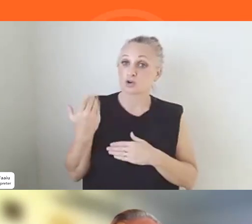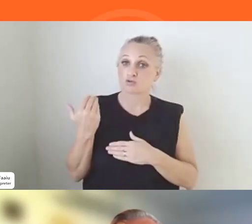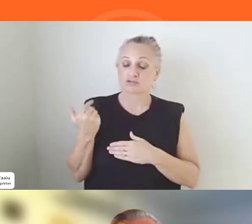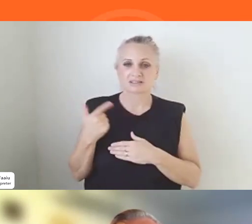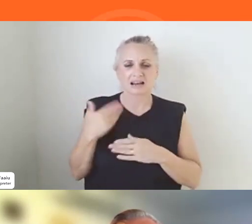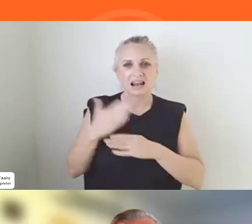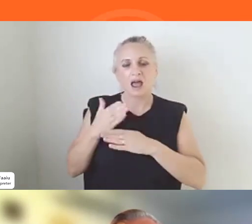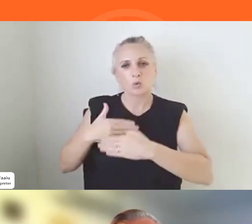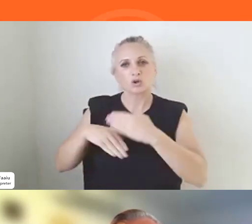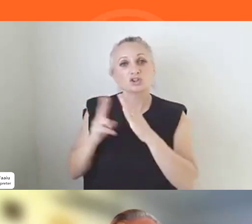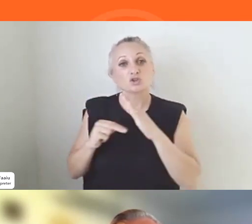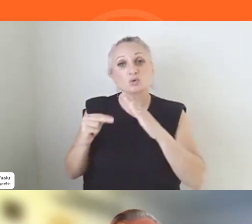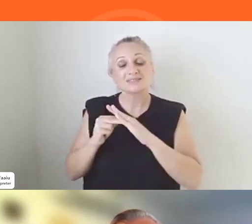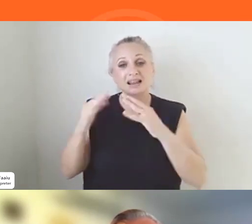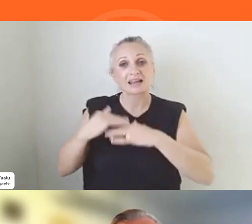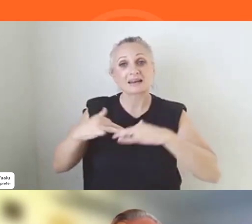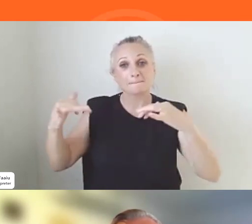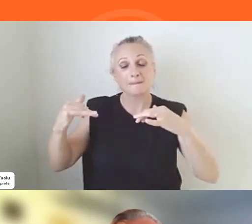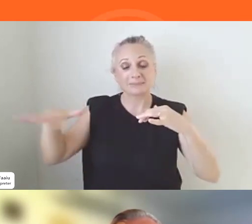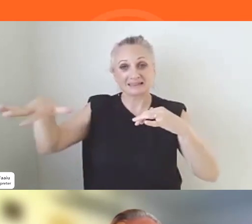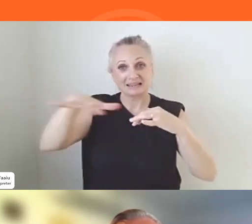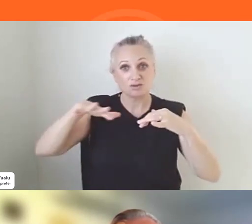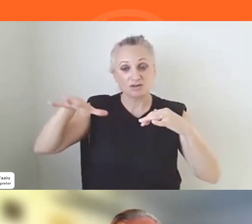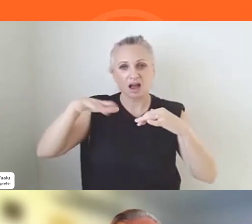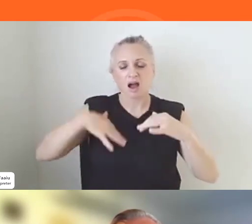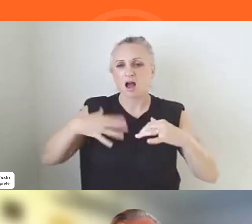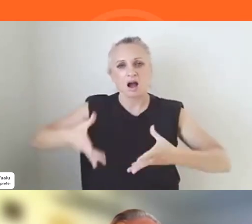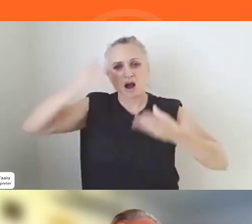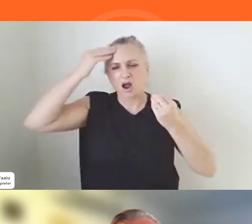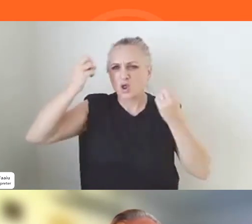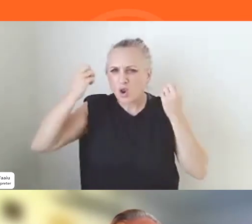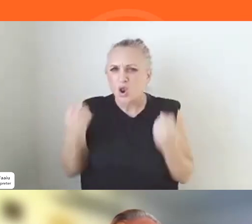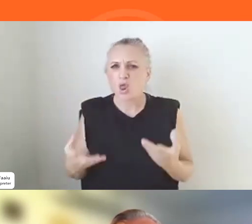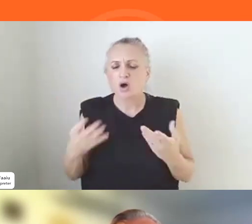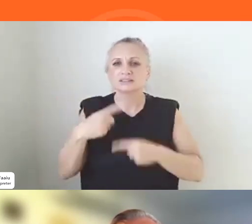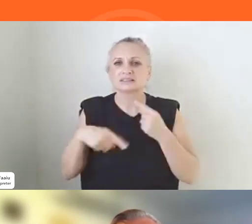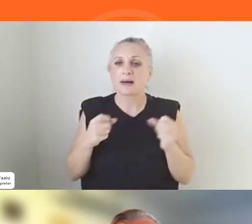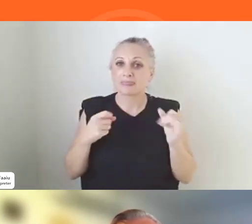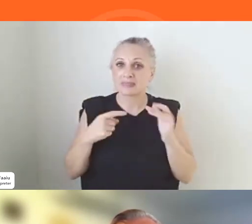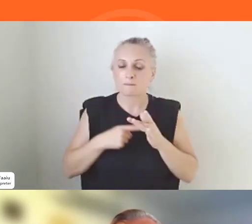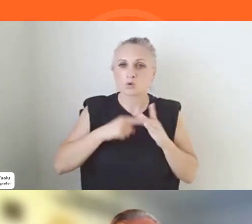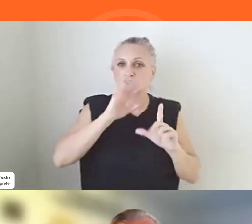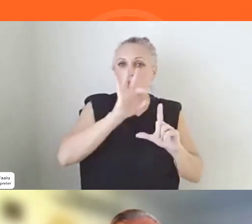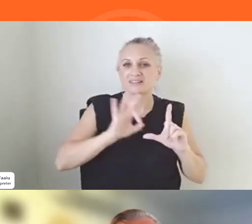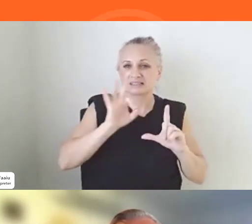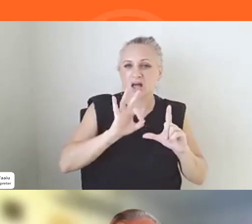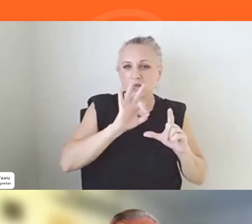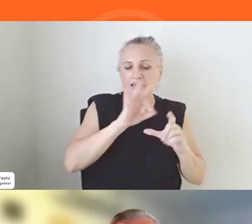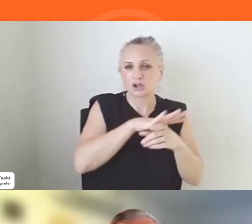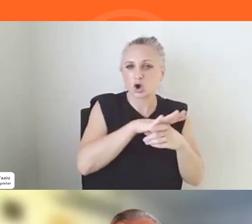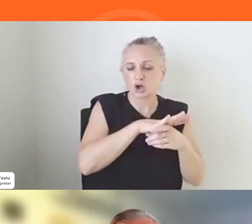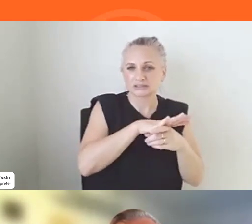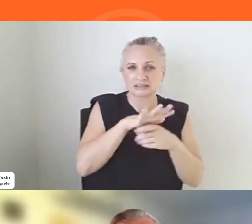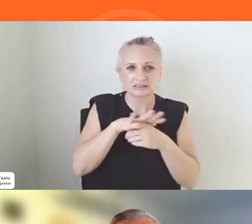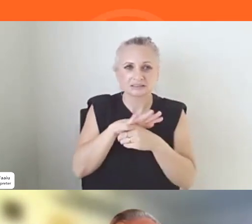New Zealand's public sector, and I learned a lot in those years about the importance of designing content that members of the public actually need